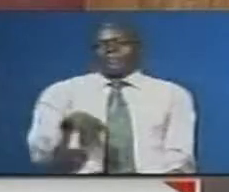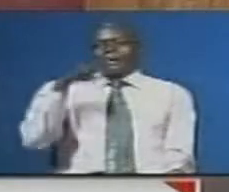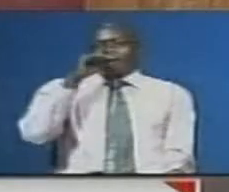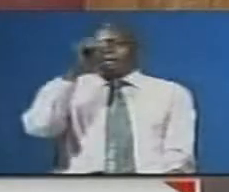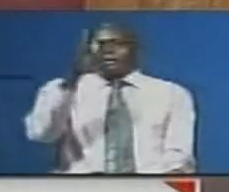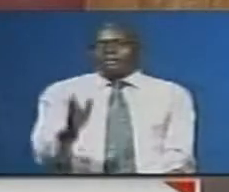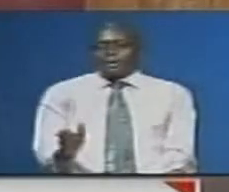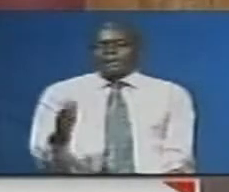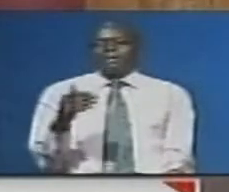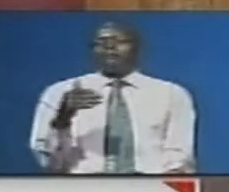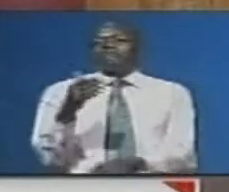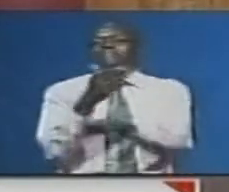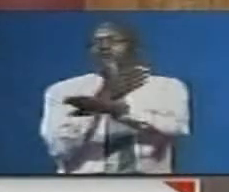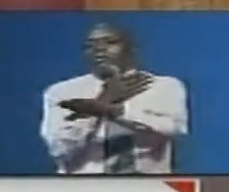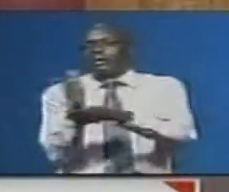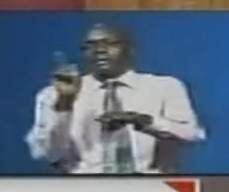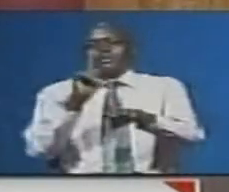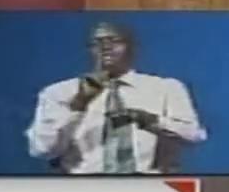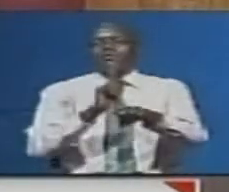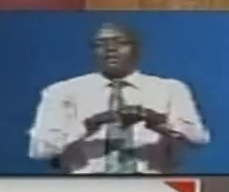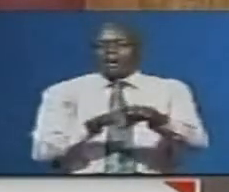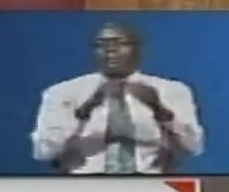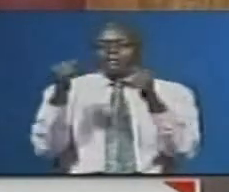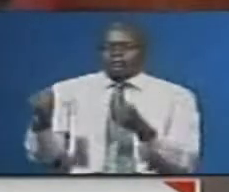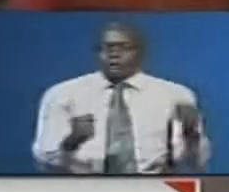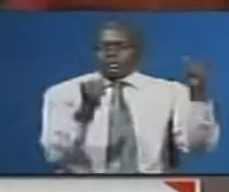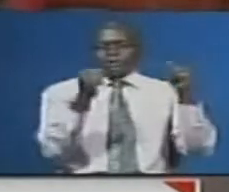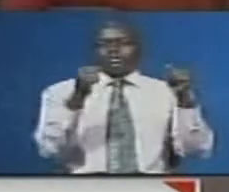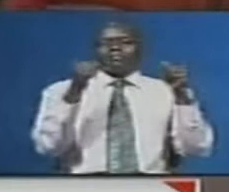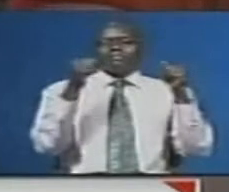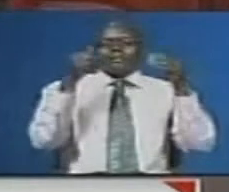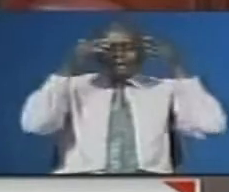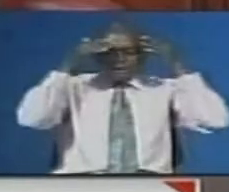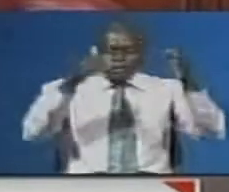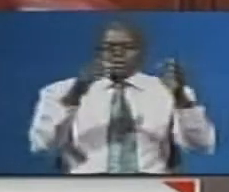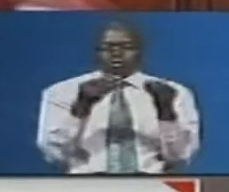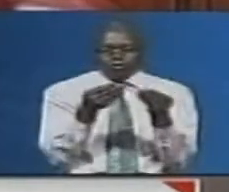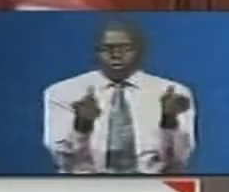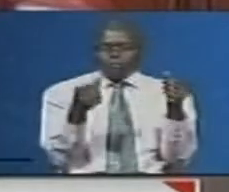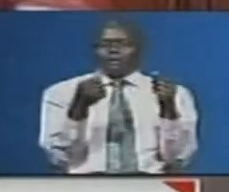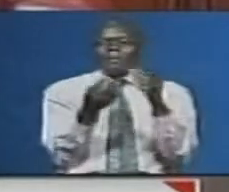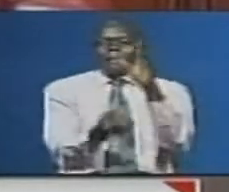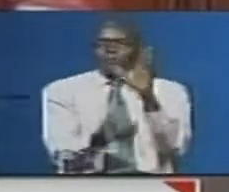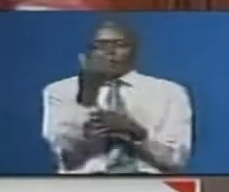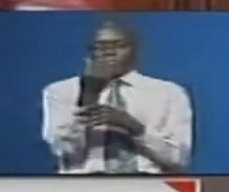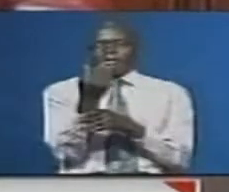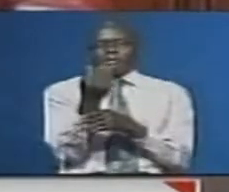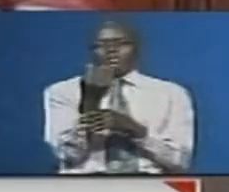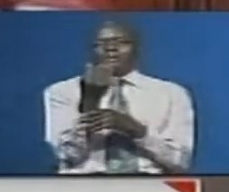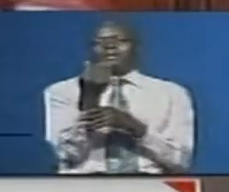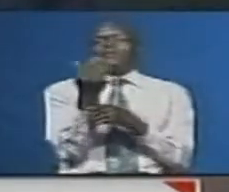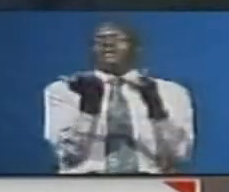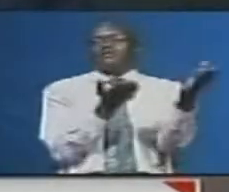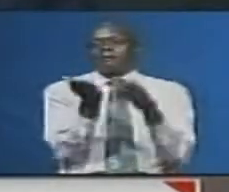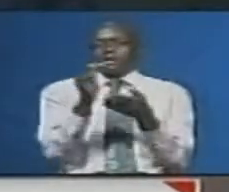Mr. Speaker, without a deliberate and strategic determination to address the productivity challenges in the agricultural sector and